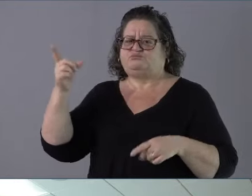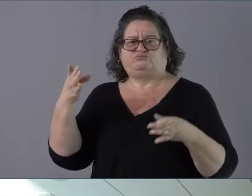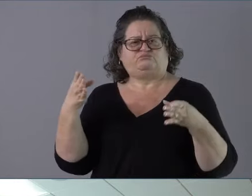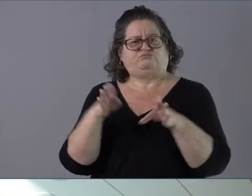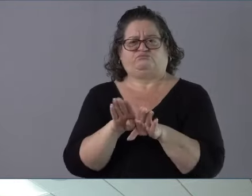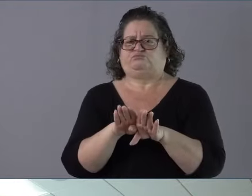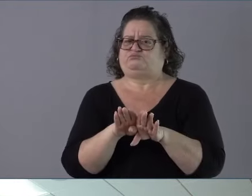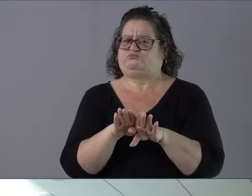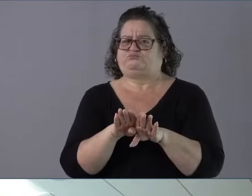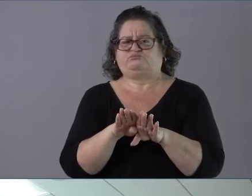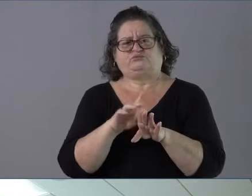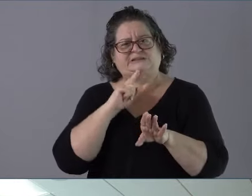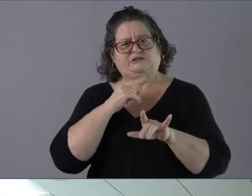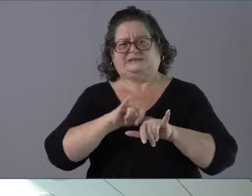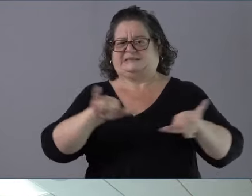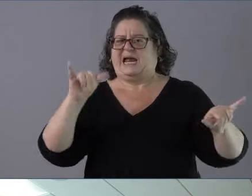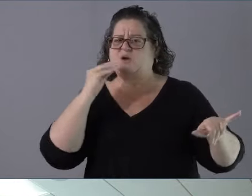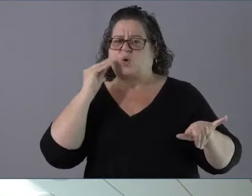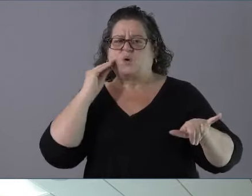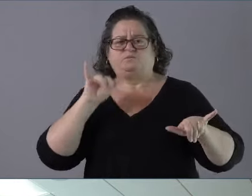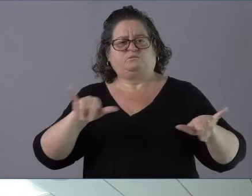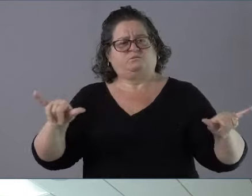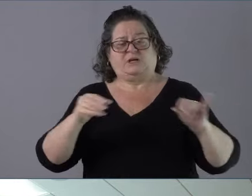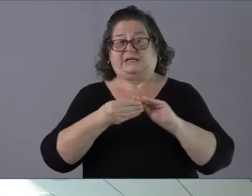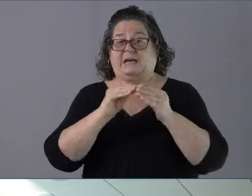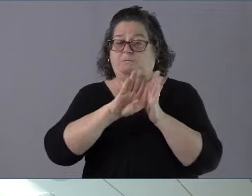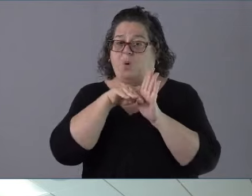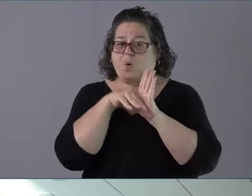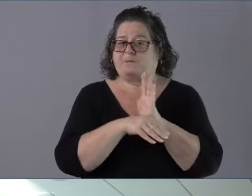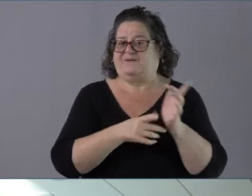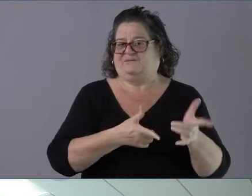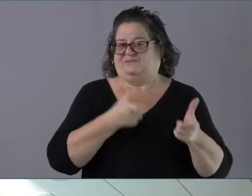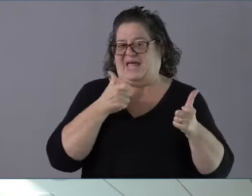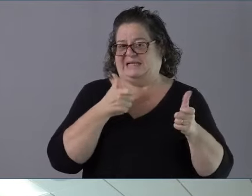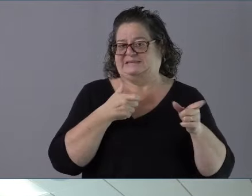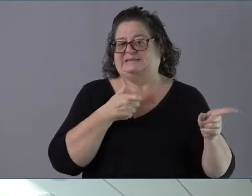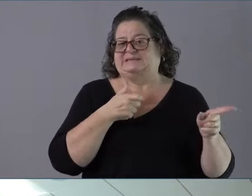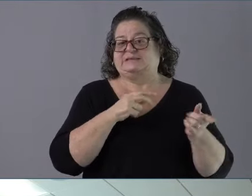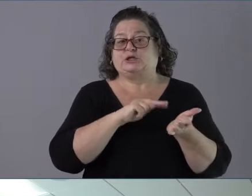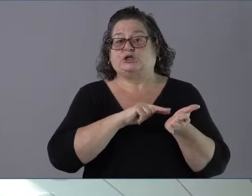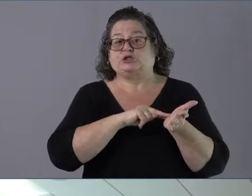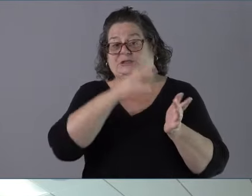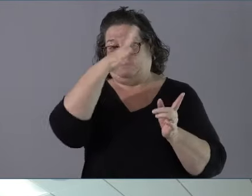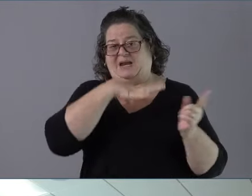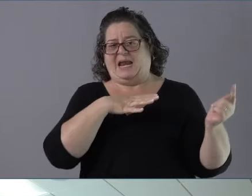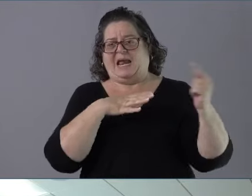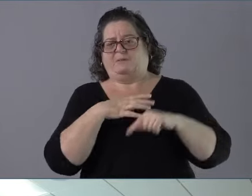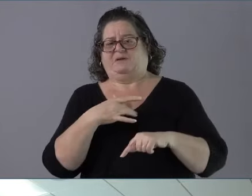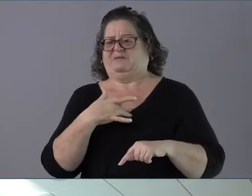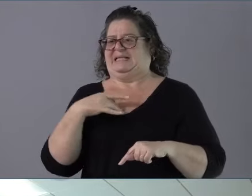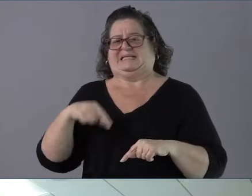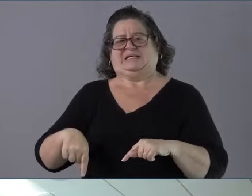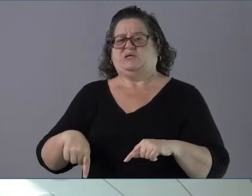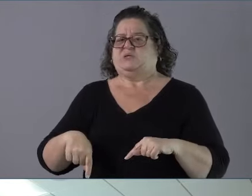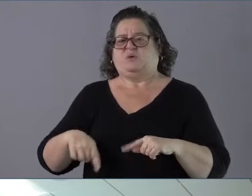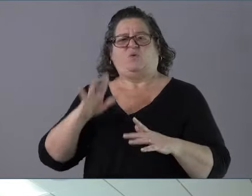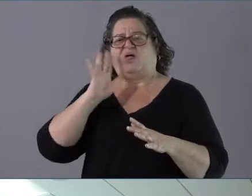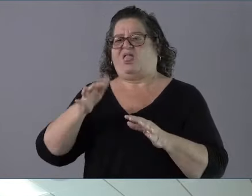their case number down quite rapidly, he said then he came back here and he's concerned that this is just going to be prolonged. And he said he's encouraged to see